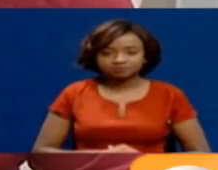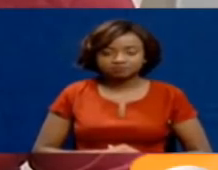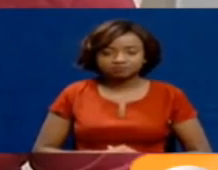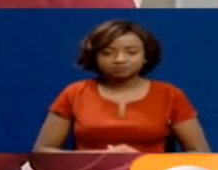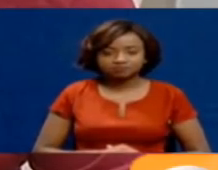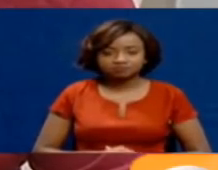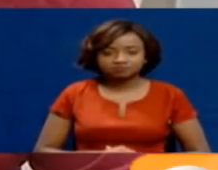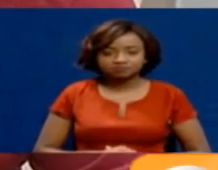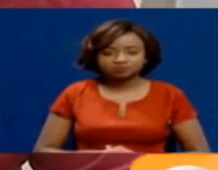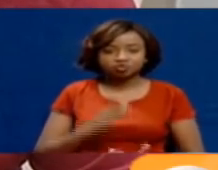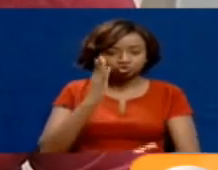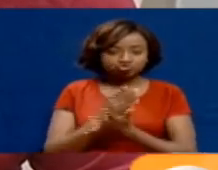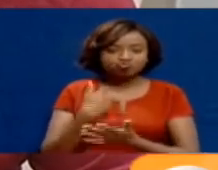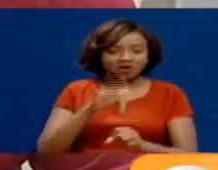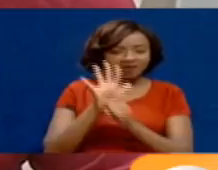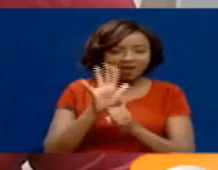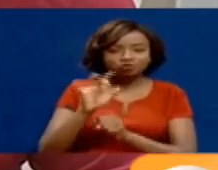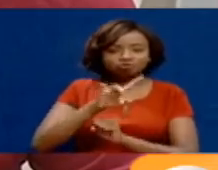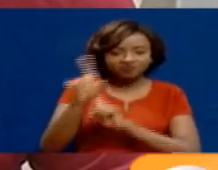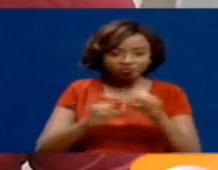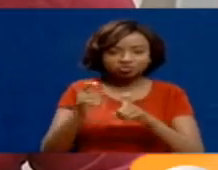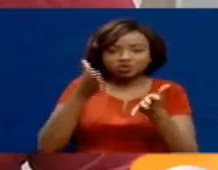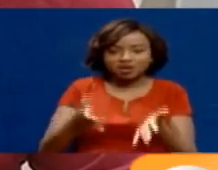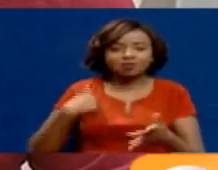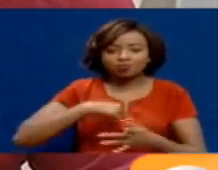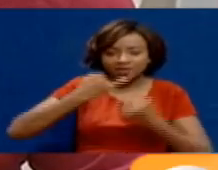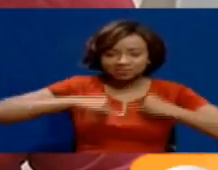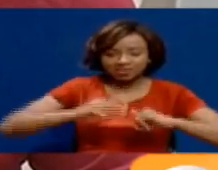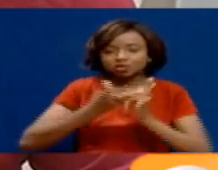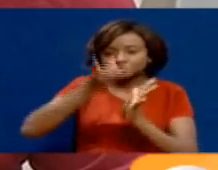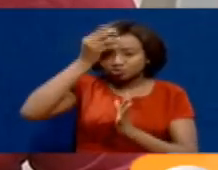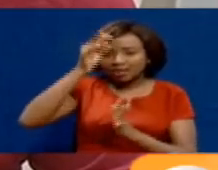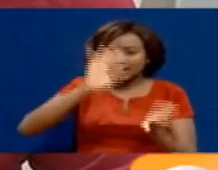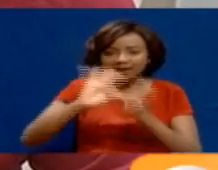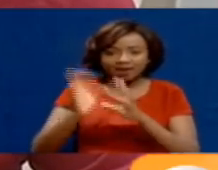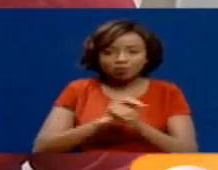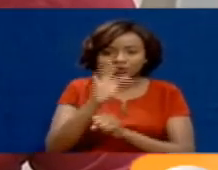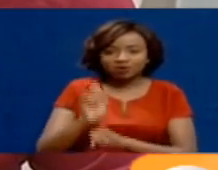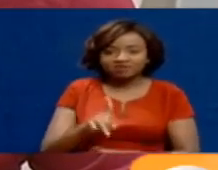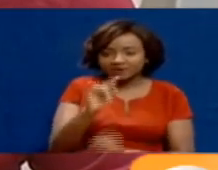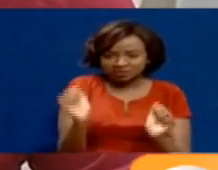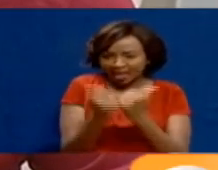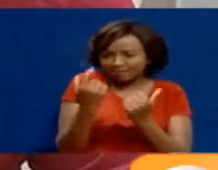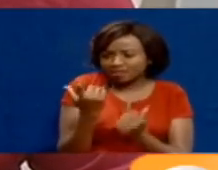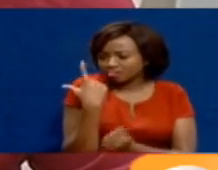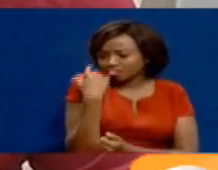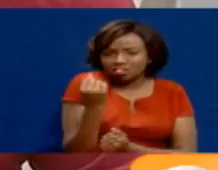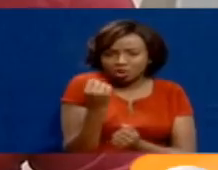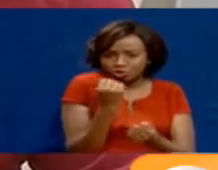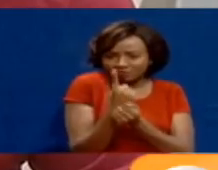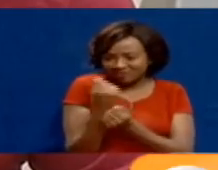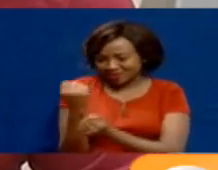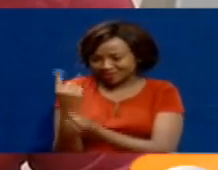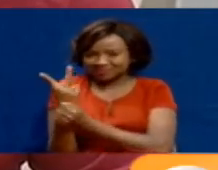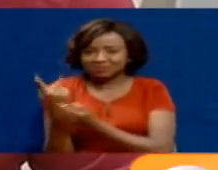learn about this virus. And of course, it really kind of came to the fore last year, November, December. And we